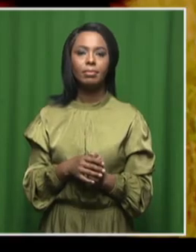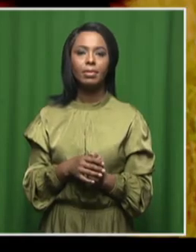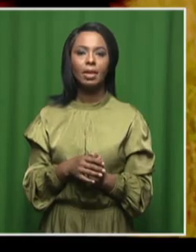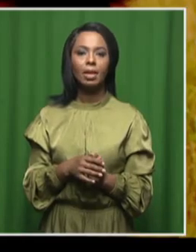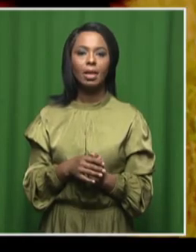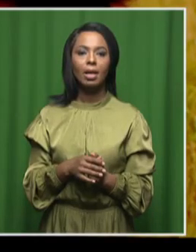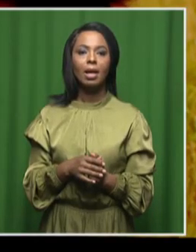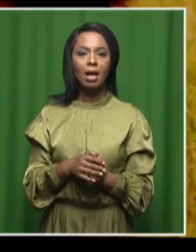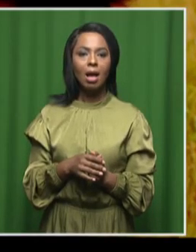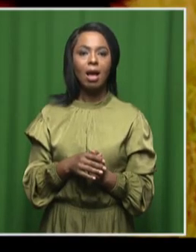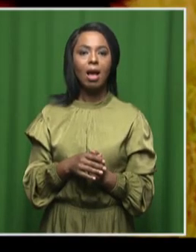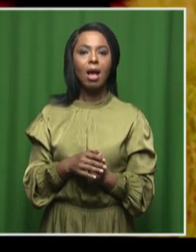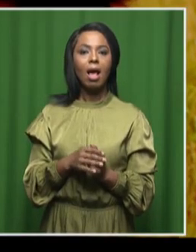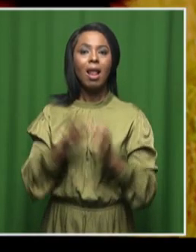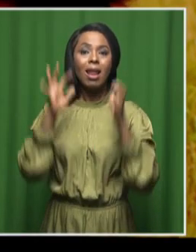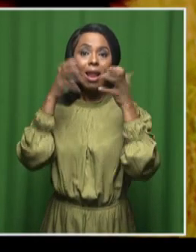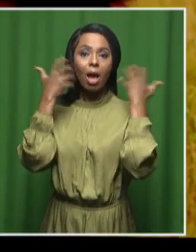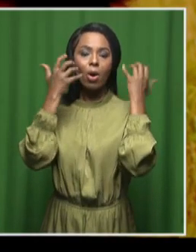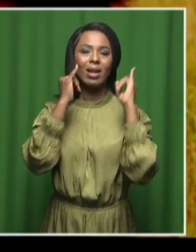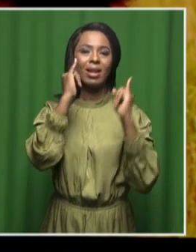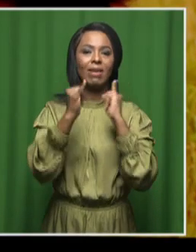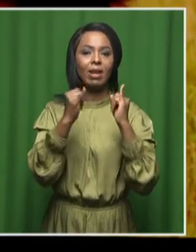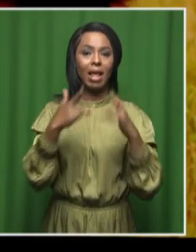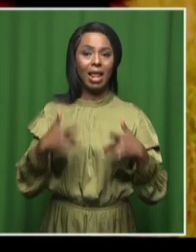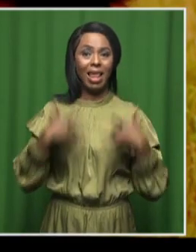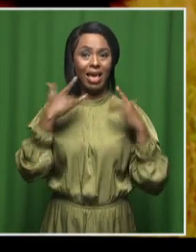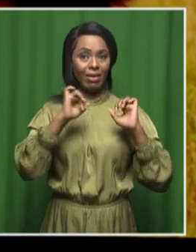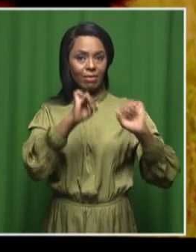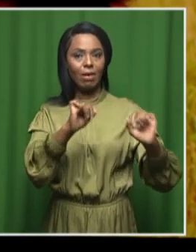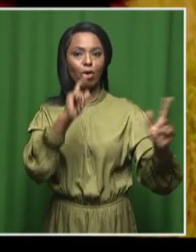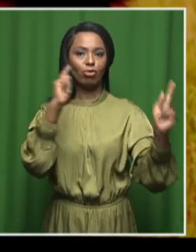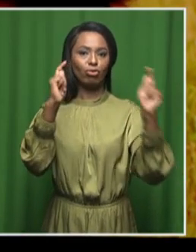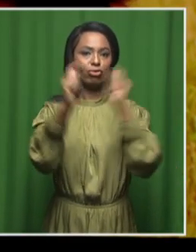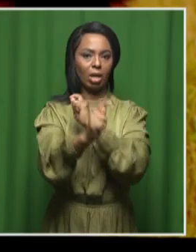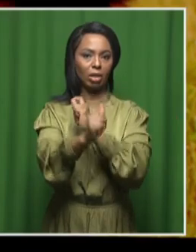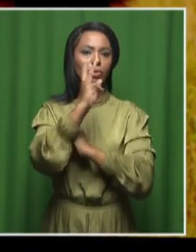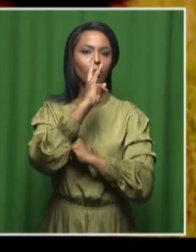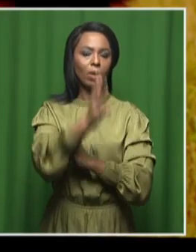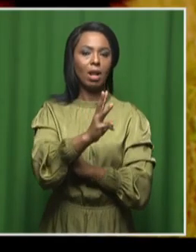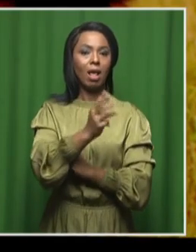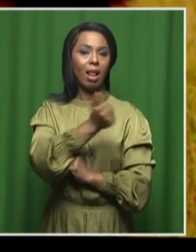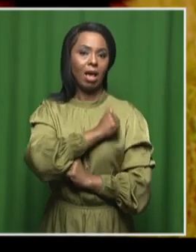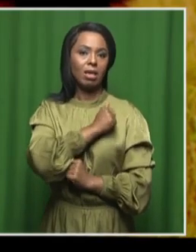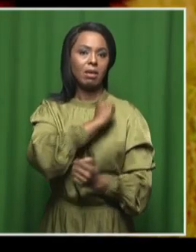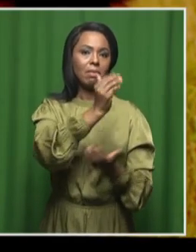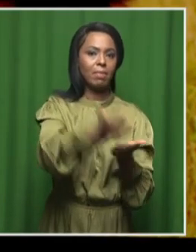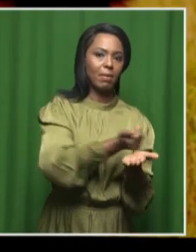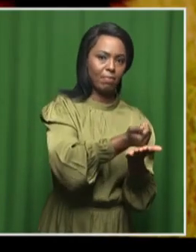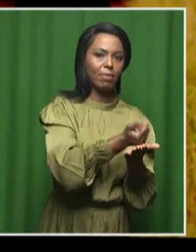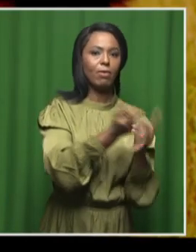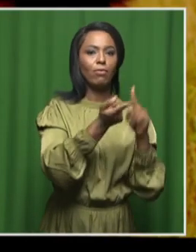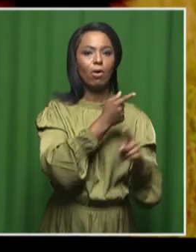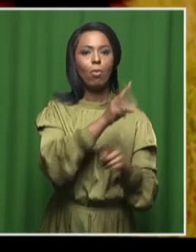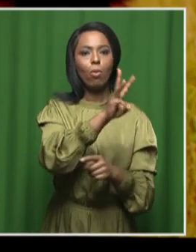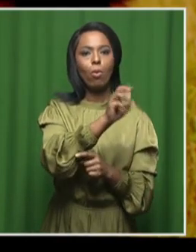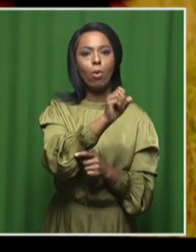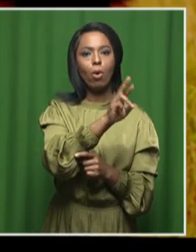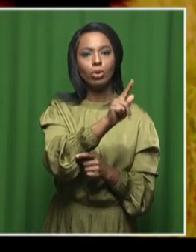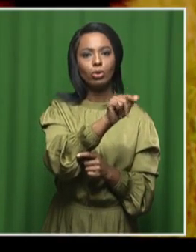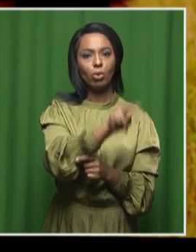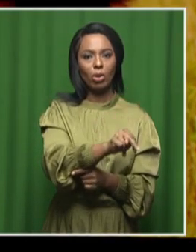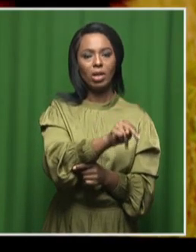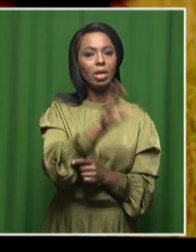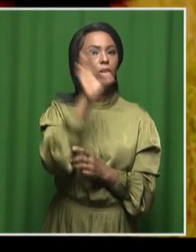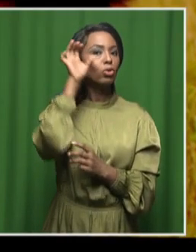The lives of 11 lions are about to change. The pride was rescued from a war-torn Sudan in